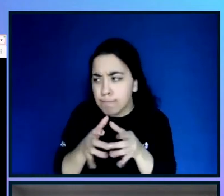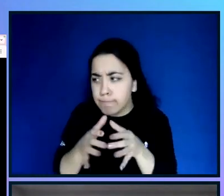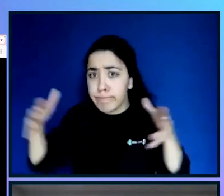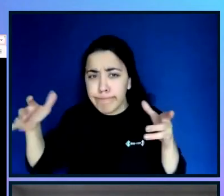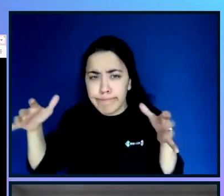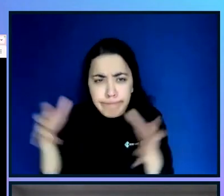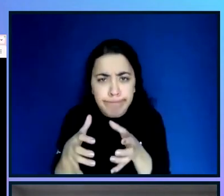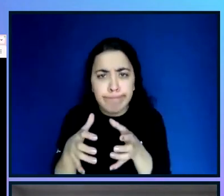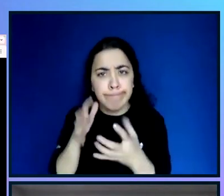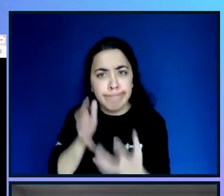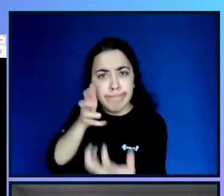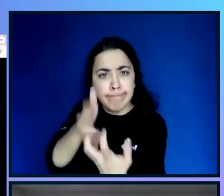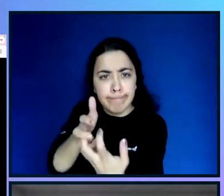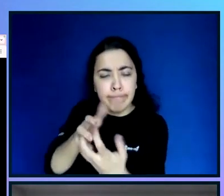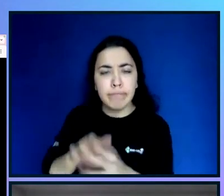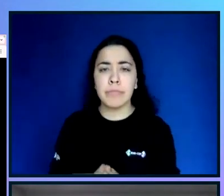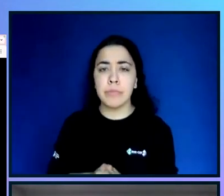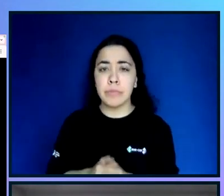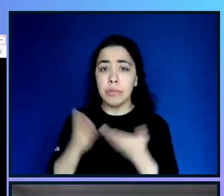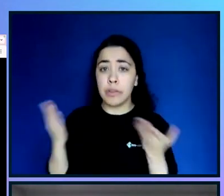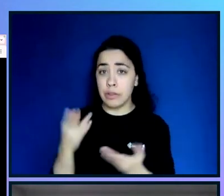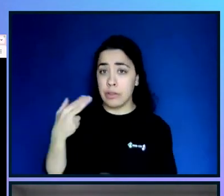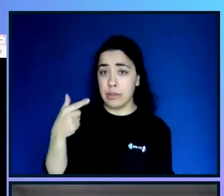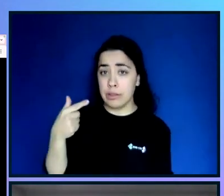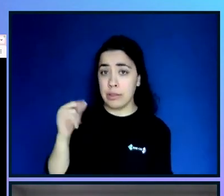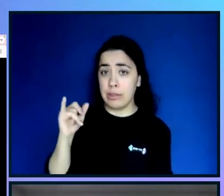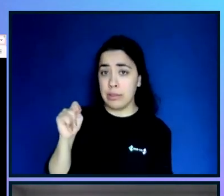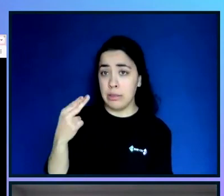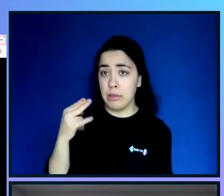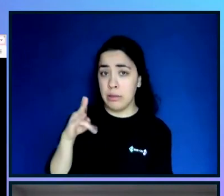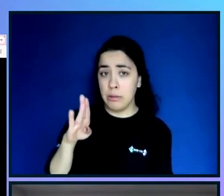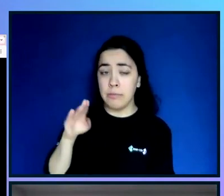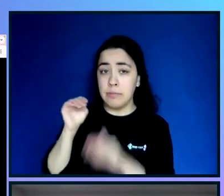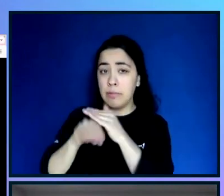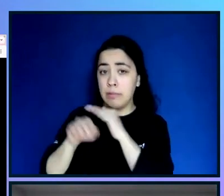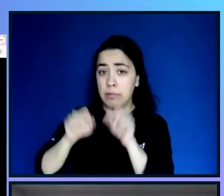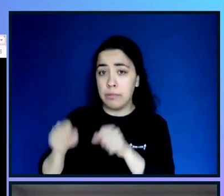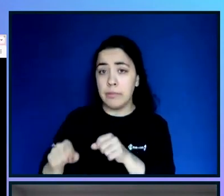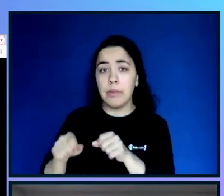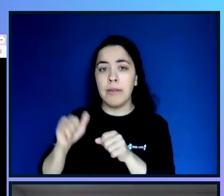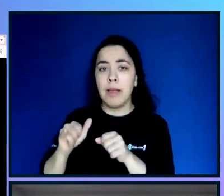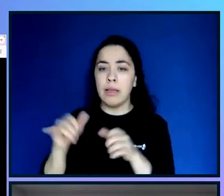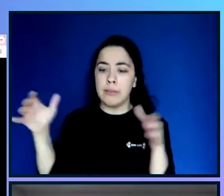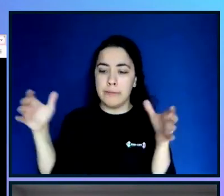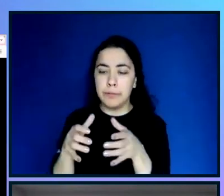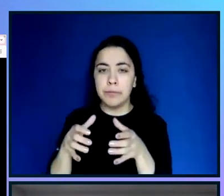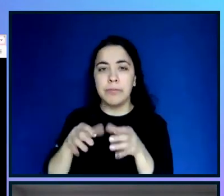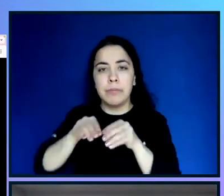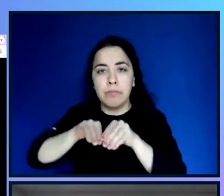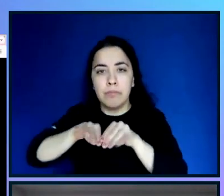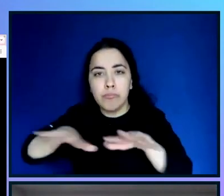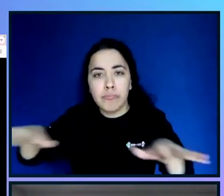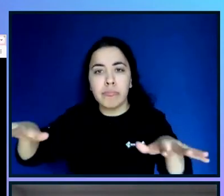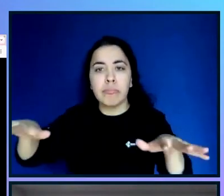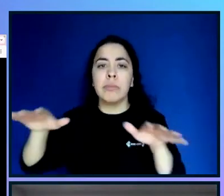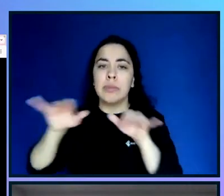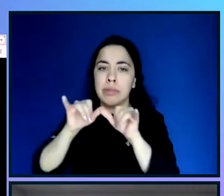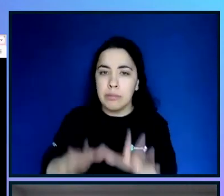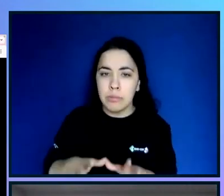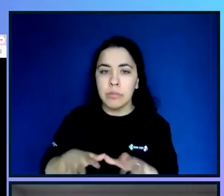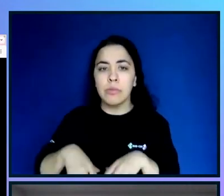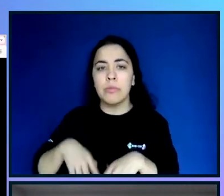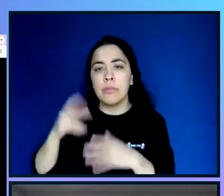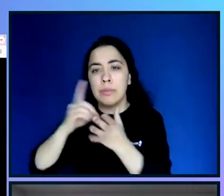The accessibility team at GitHub is a decentralized team of designers, engineers, product, program, and governance